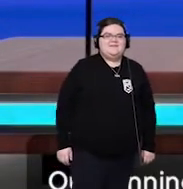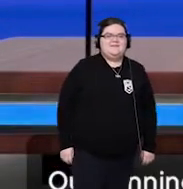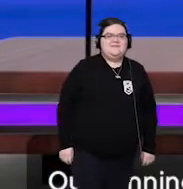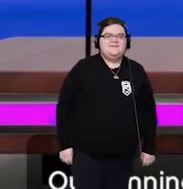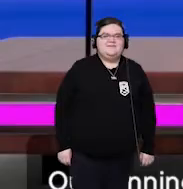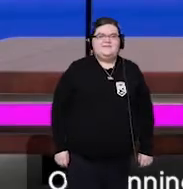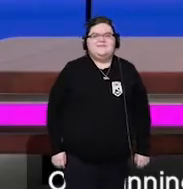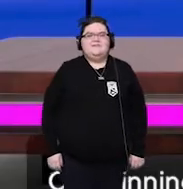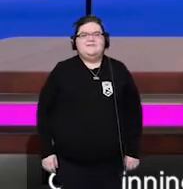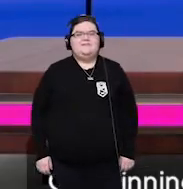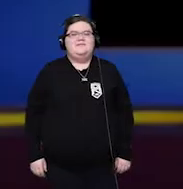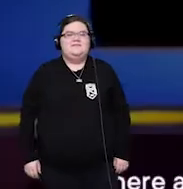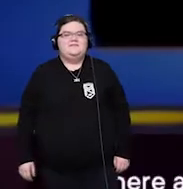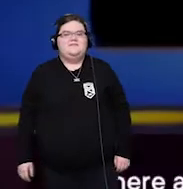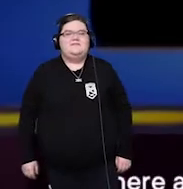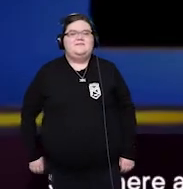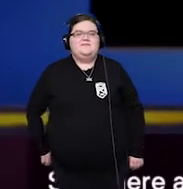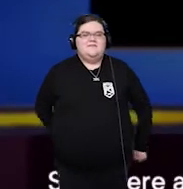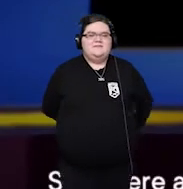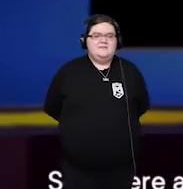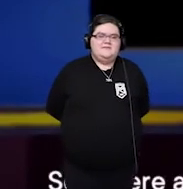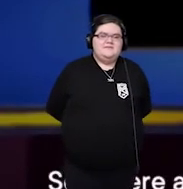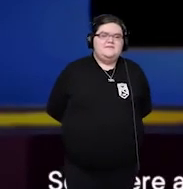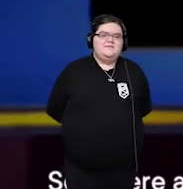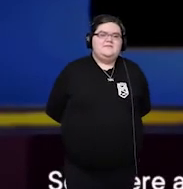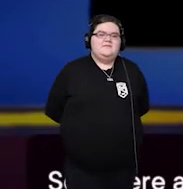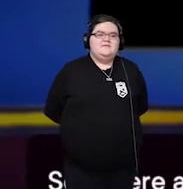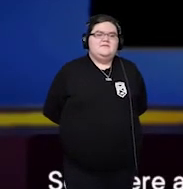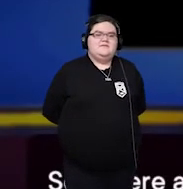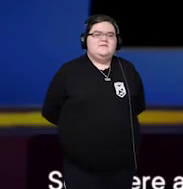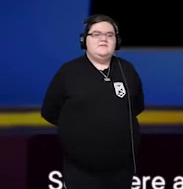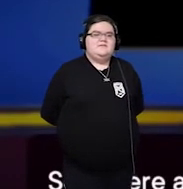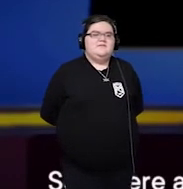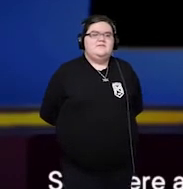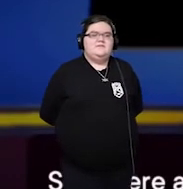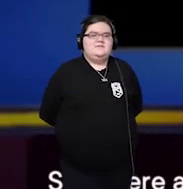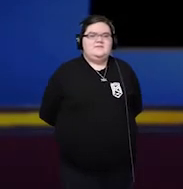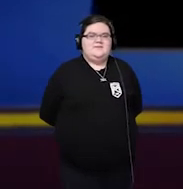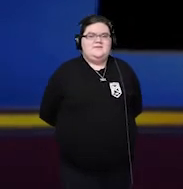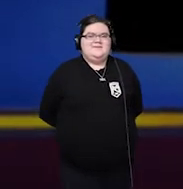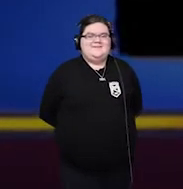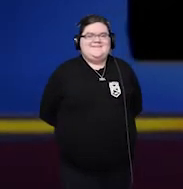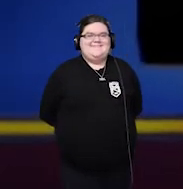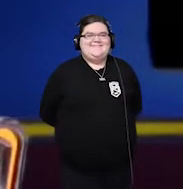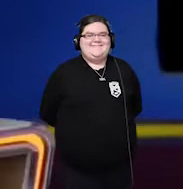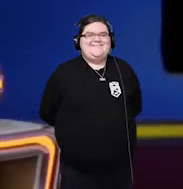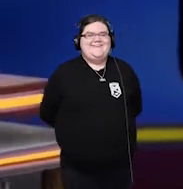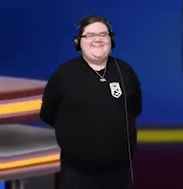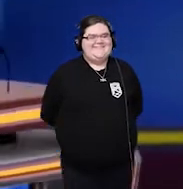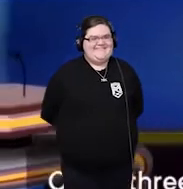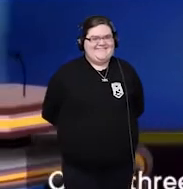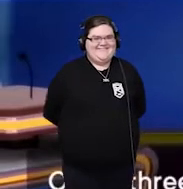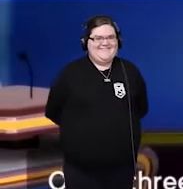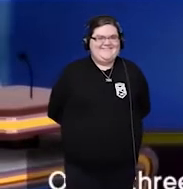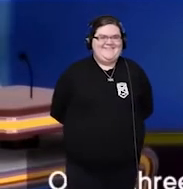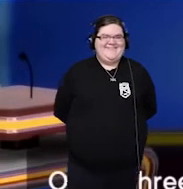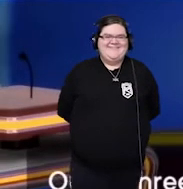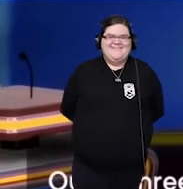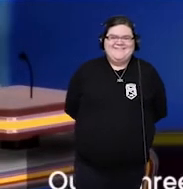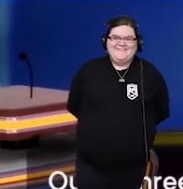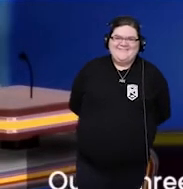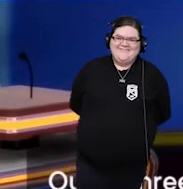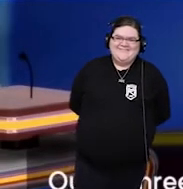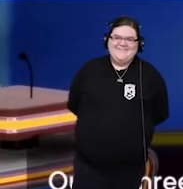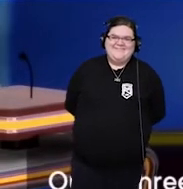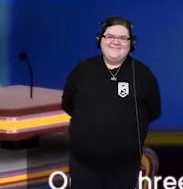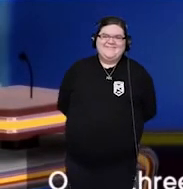win? You'll see it. You'll see it. So, oh! Bro, we fucking annihilated. We smashed it, lads.